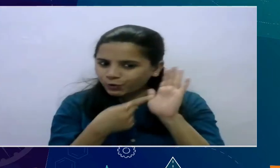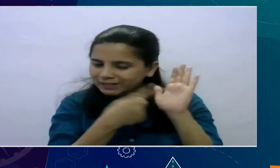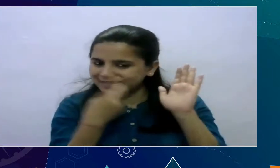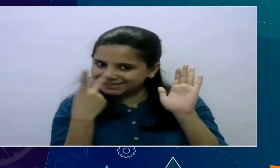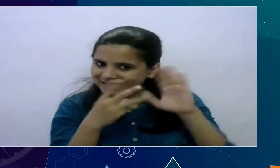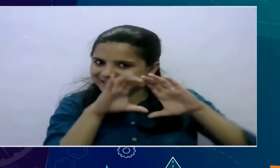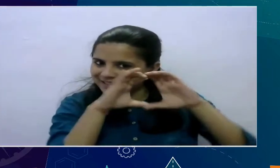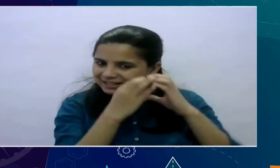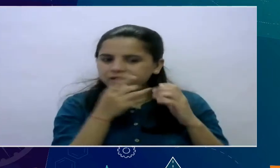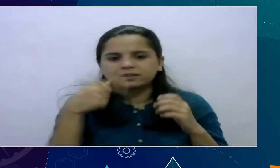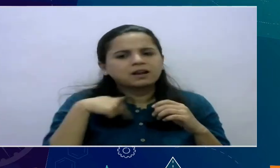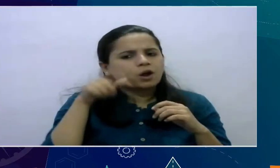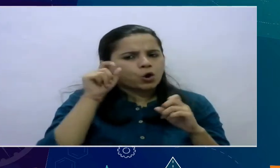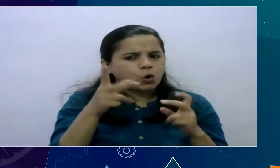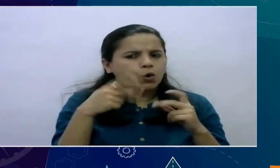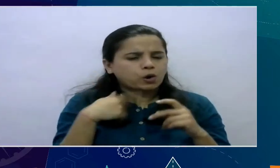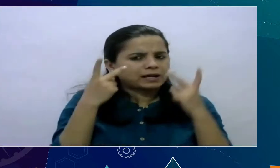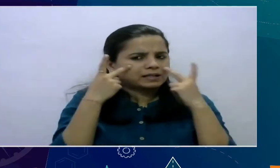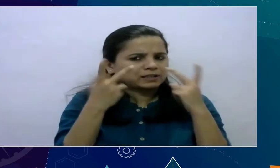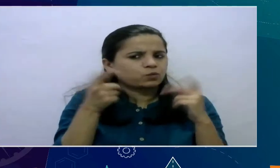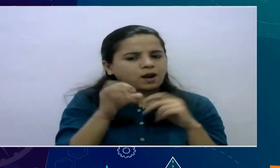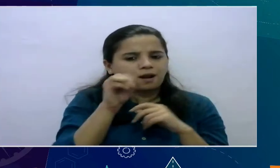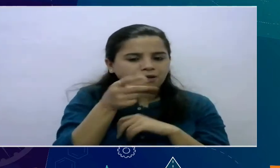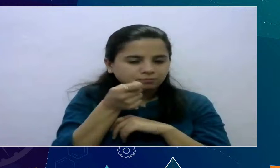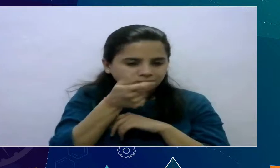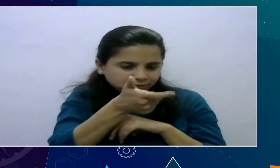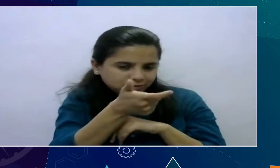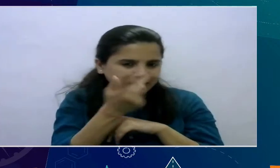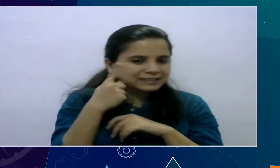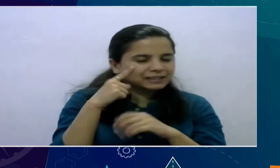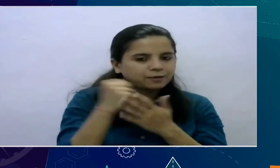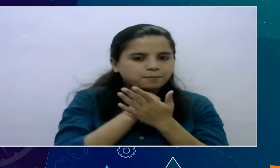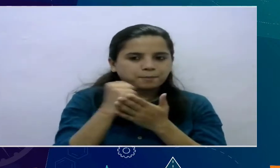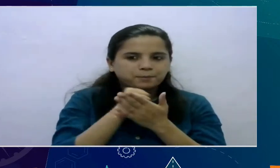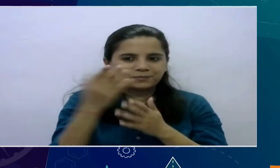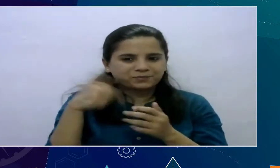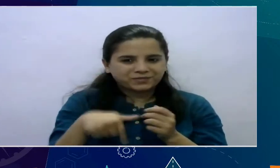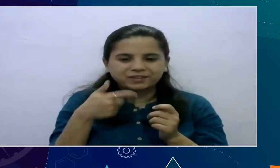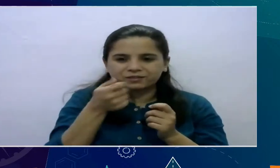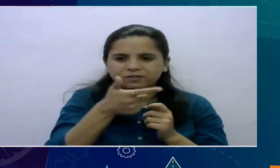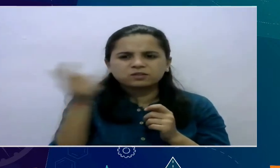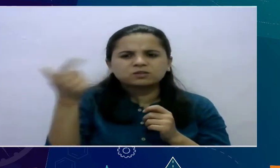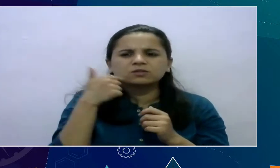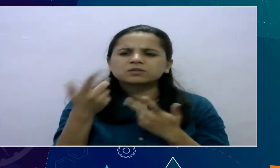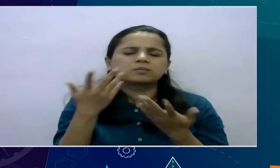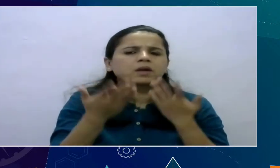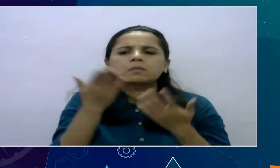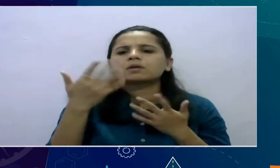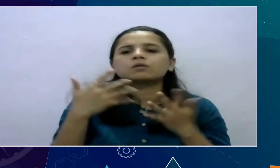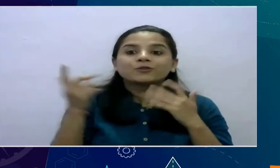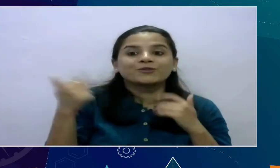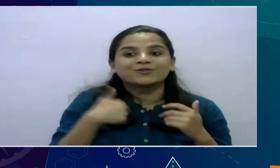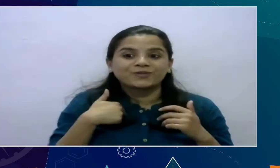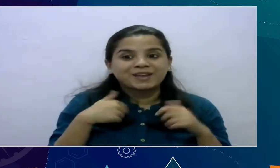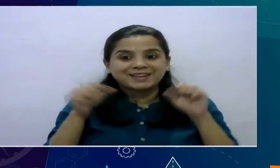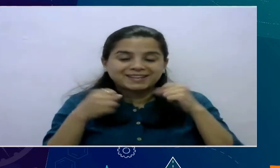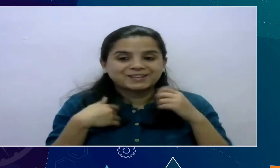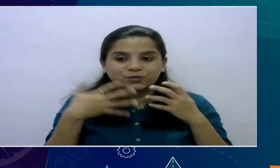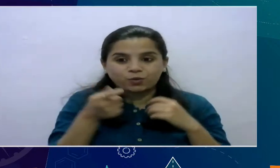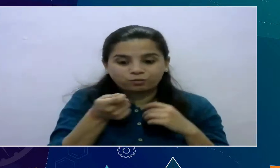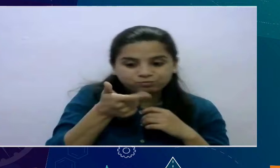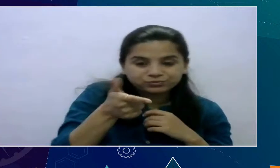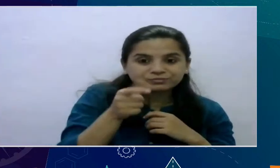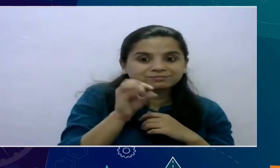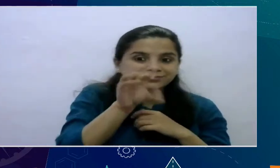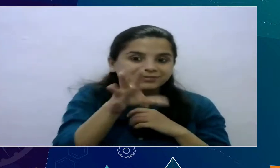if you say, okay, let's find the path of the light that I tried to do with a laser beam, they say, no, you cannot. Then they said, yes, I caught the pathway. So, in that